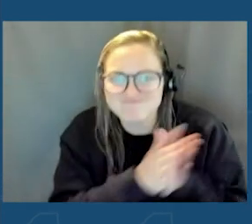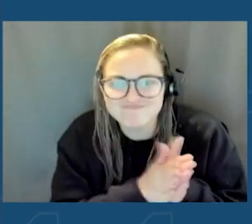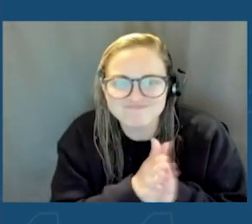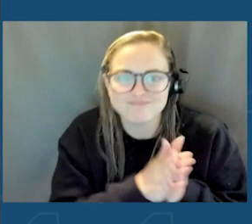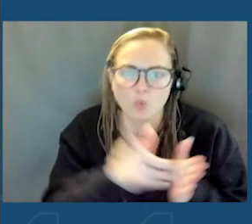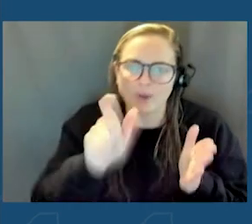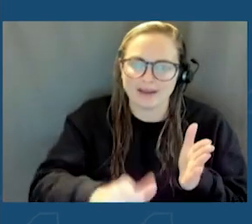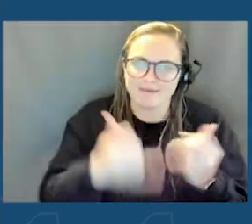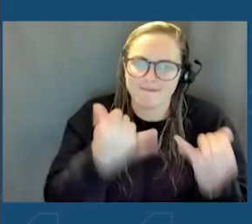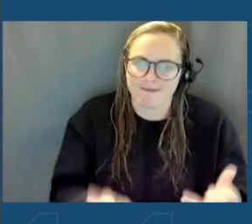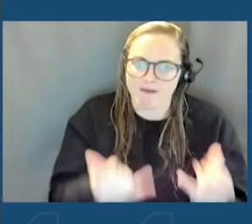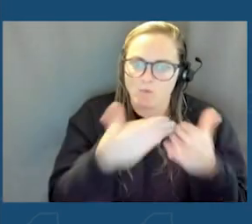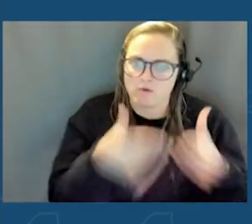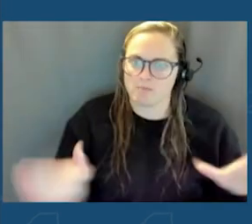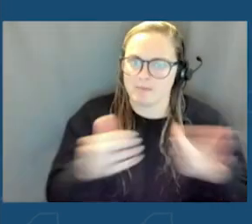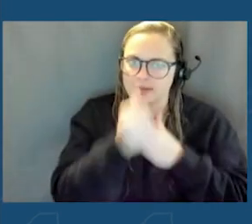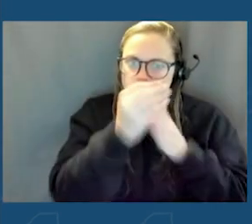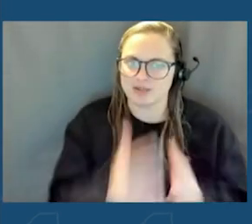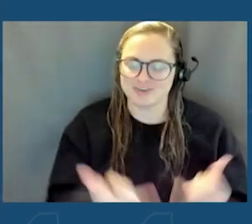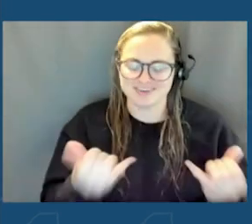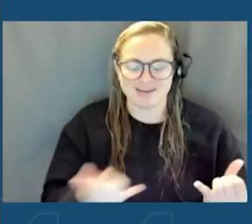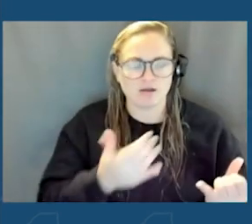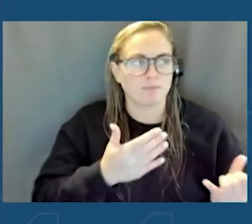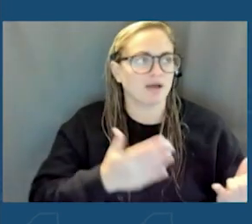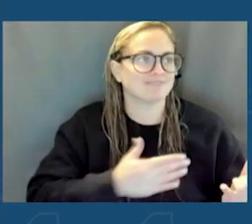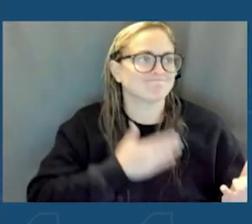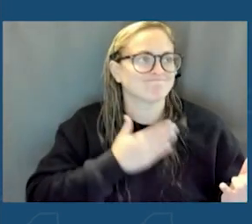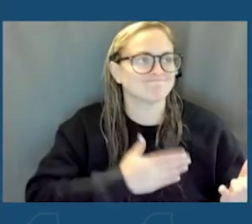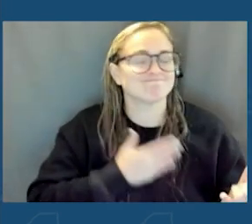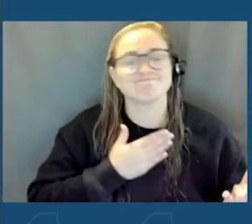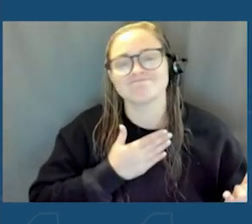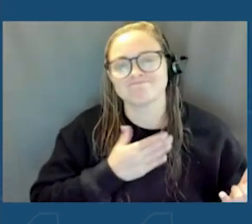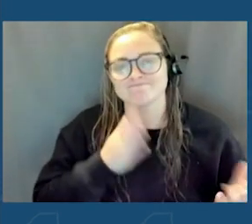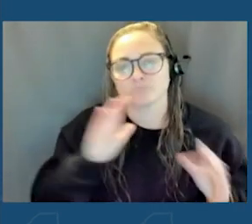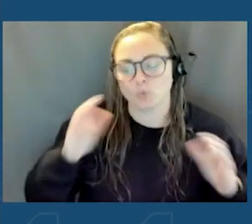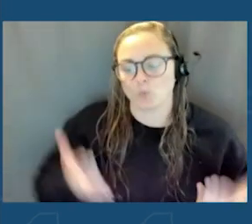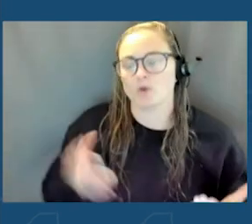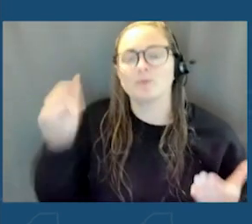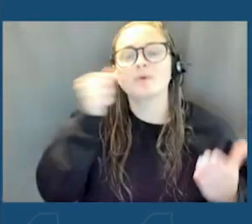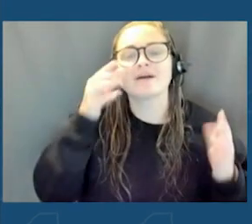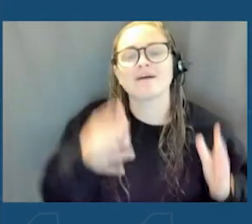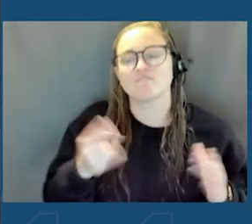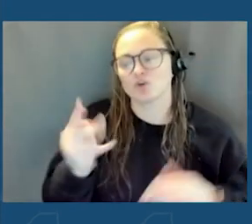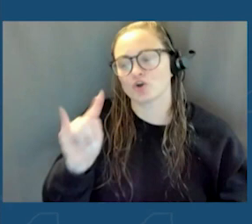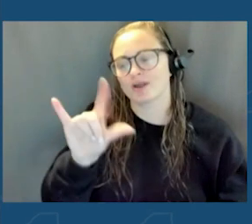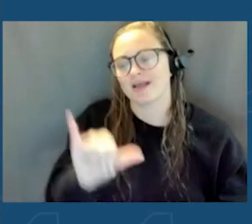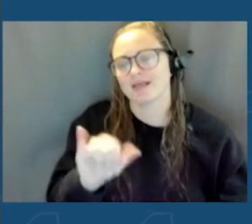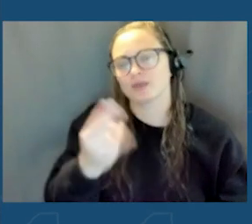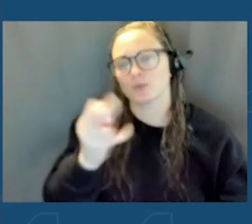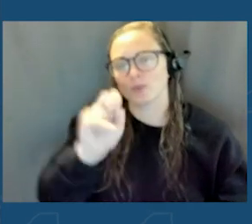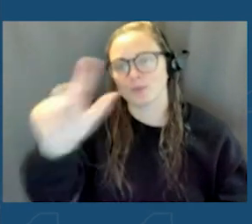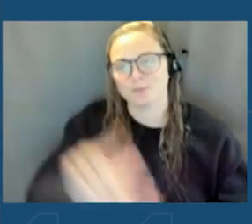public leaders. It is now my great pleasure to welcome Governor Kathy Hochul.